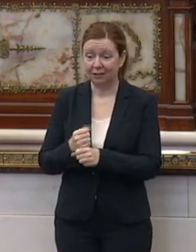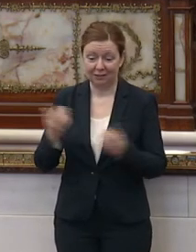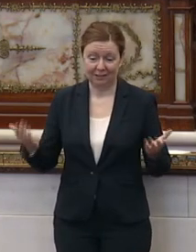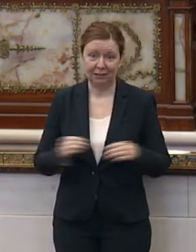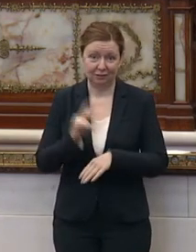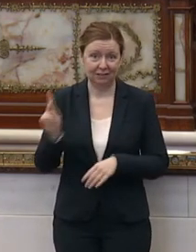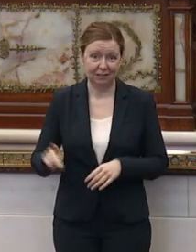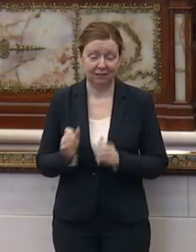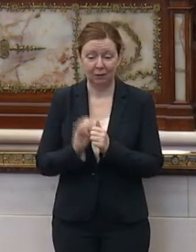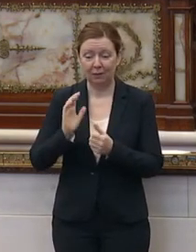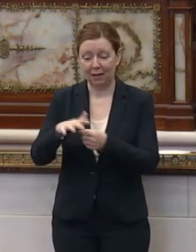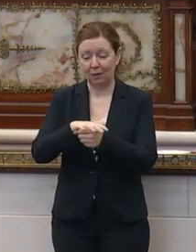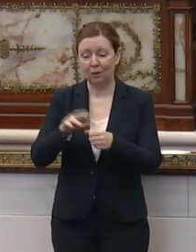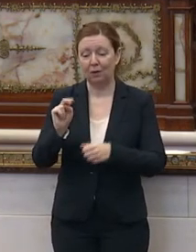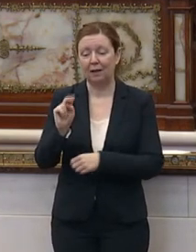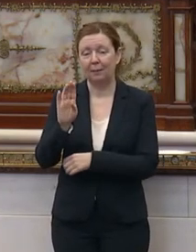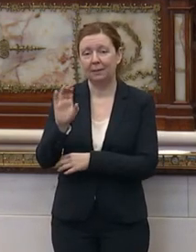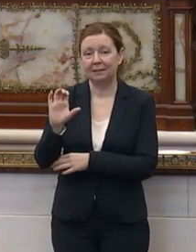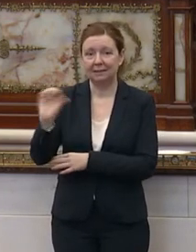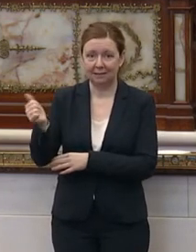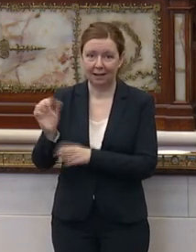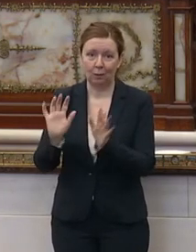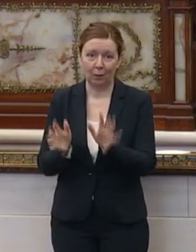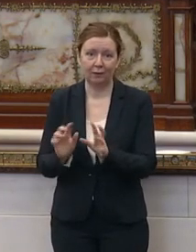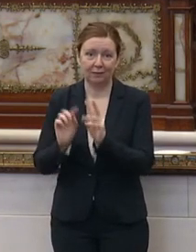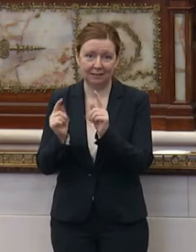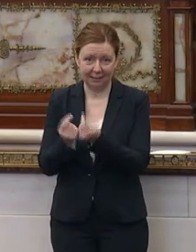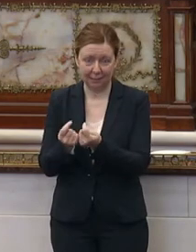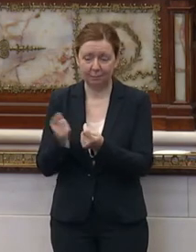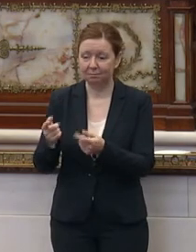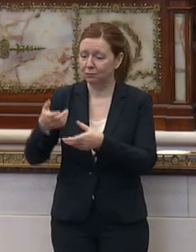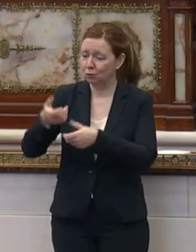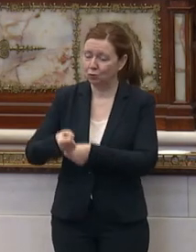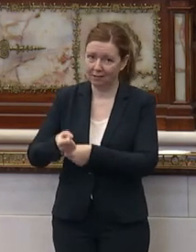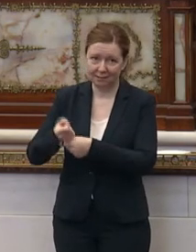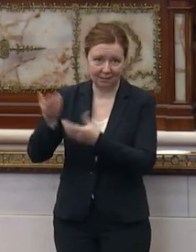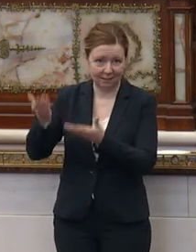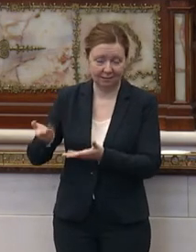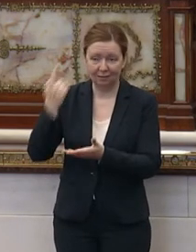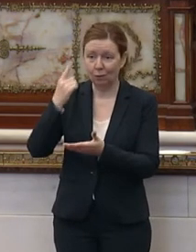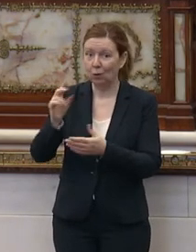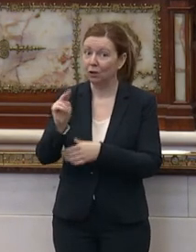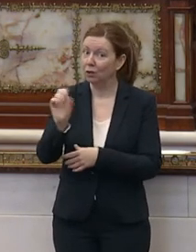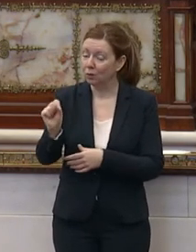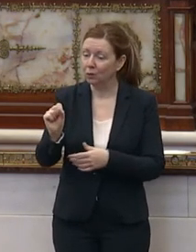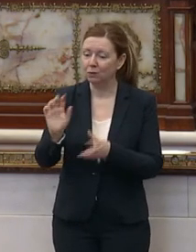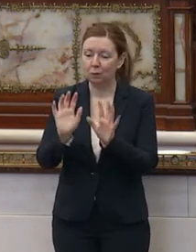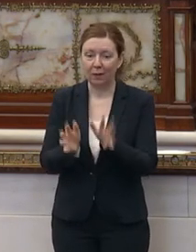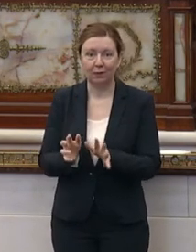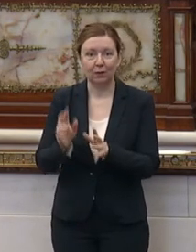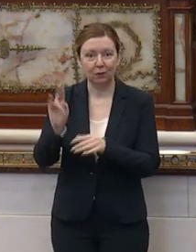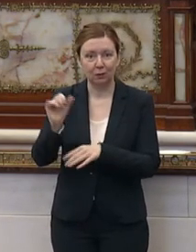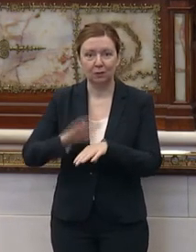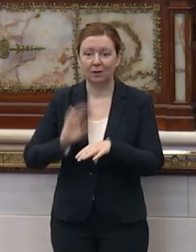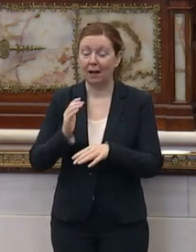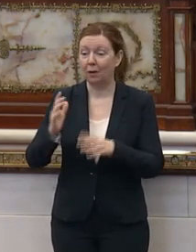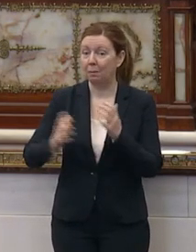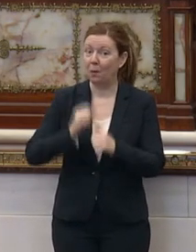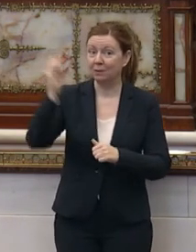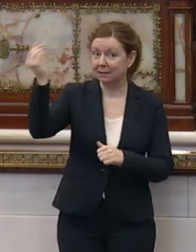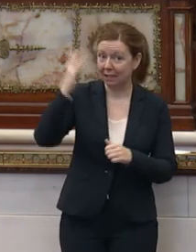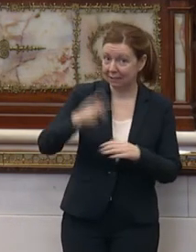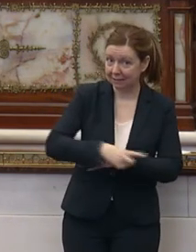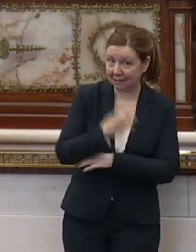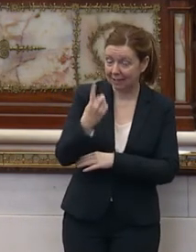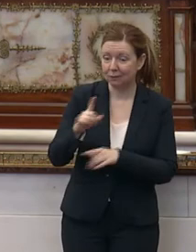here in Philadelphia with our local NBC 10 weather team. He's been a trusted source of news, weather news, on our sunniest days